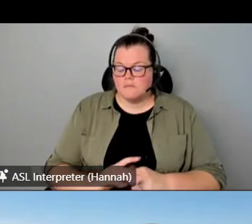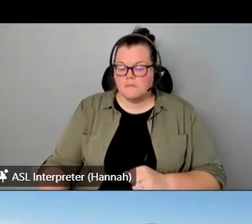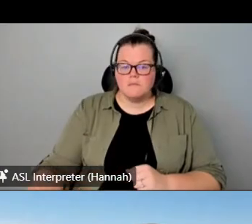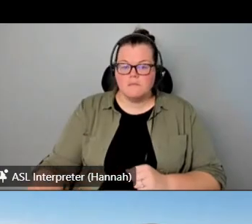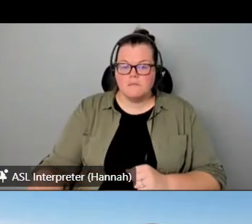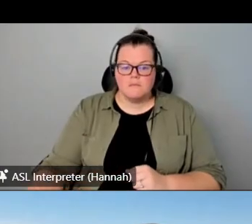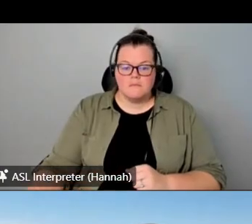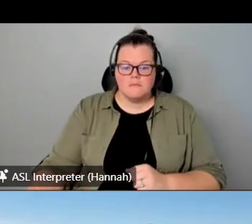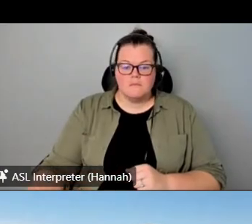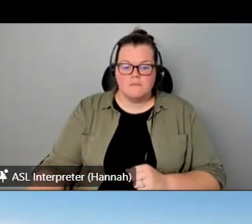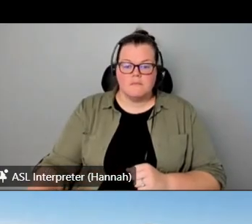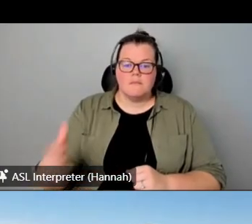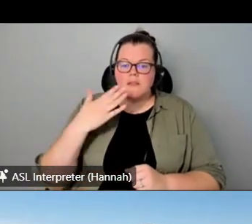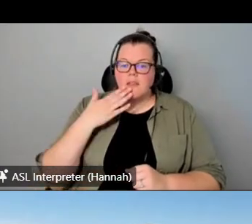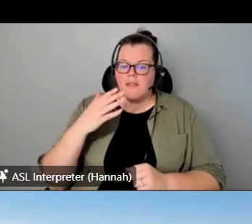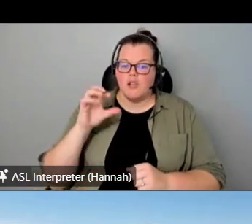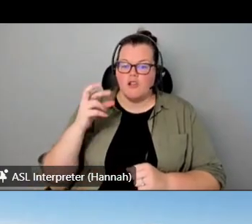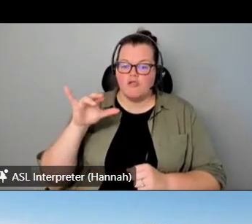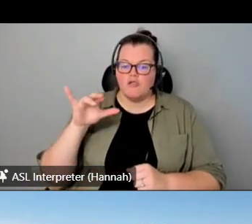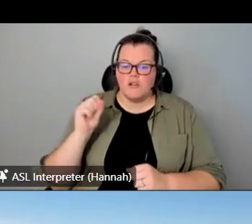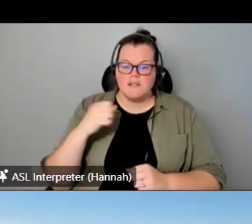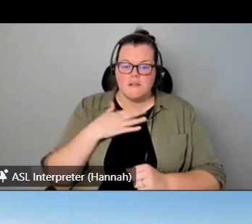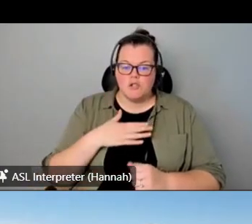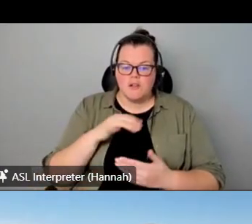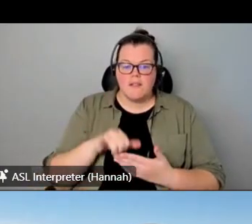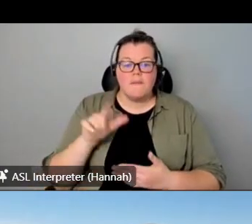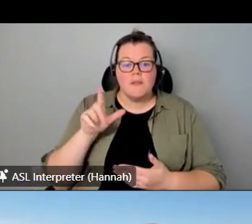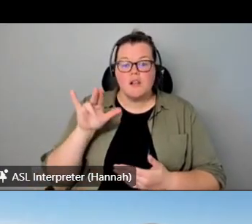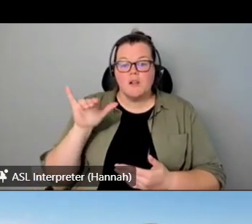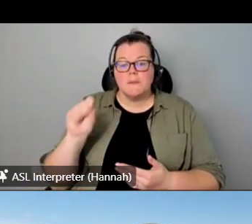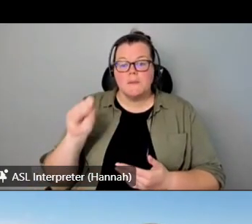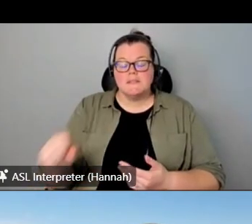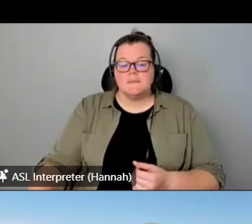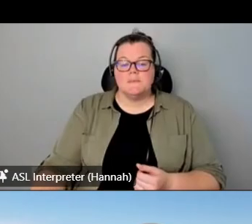Thank you, Chris. I appreciate that. And Luis, you're next.